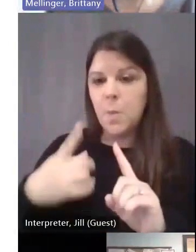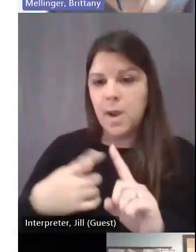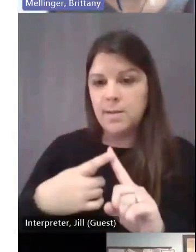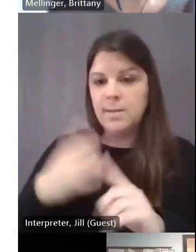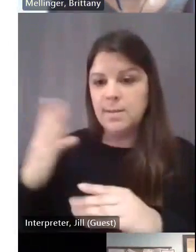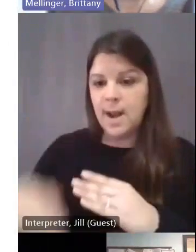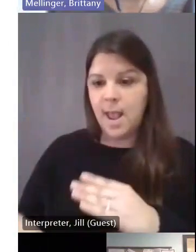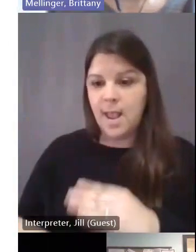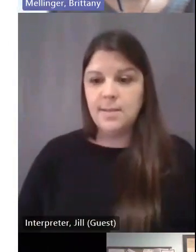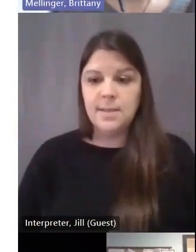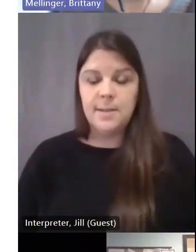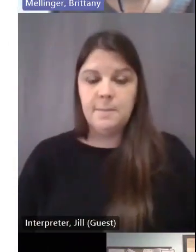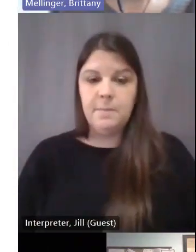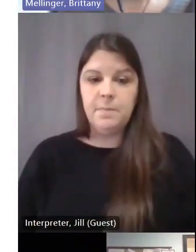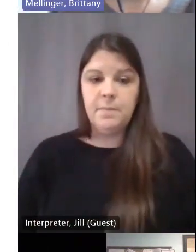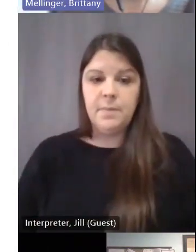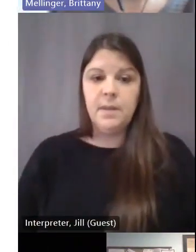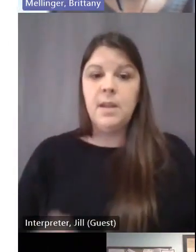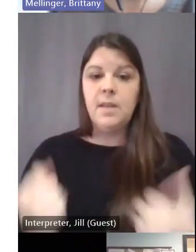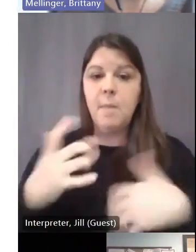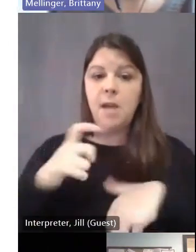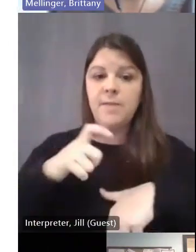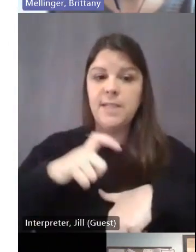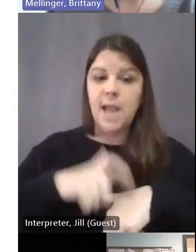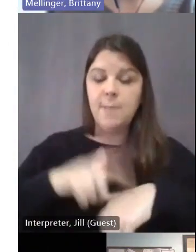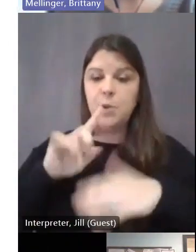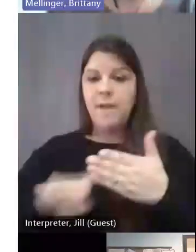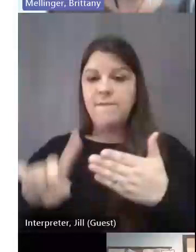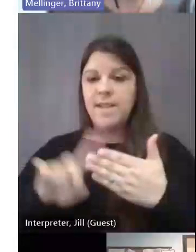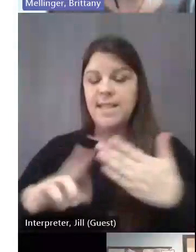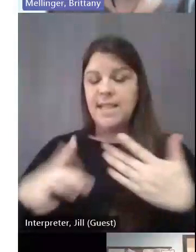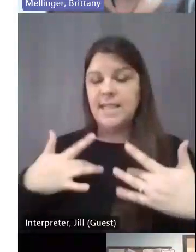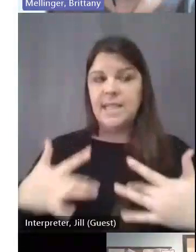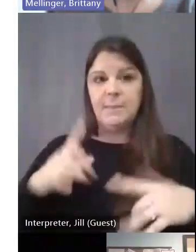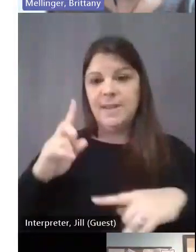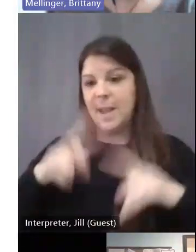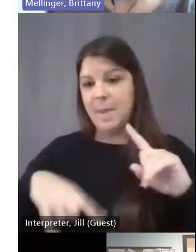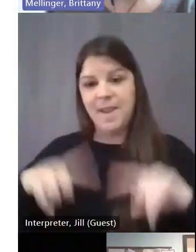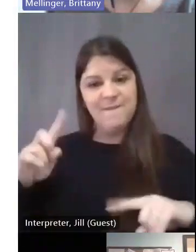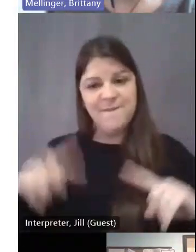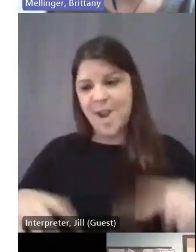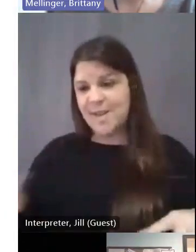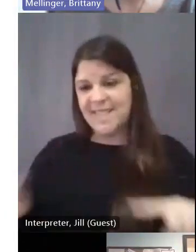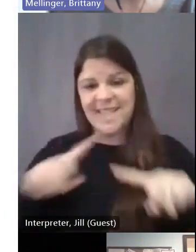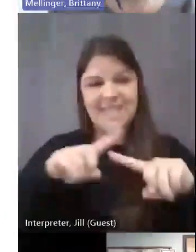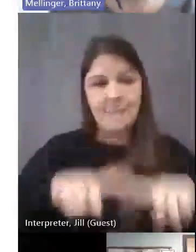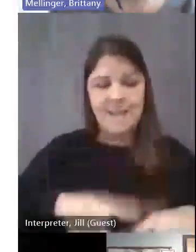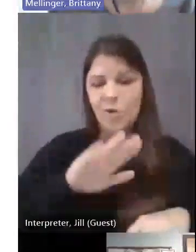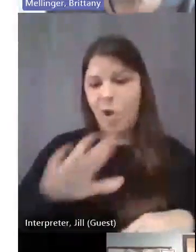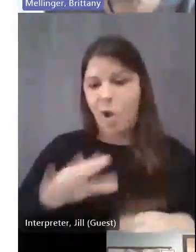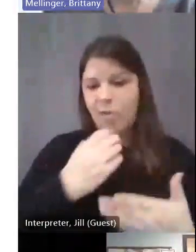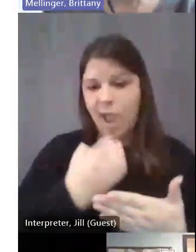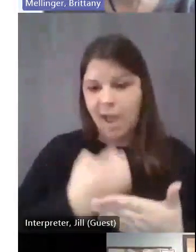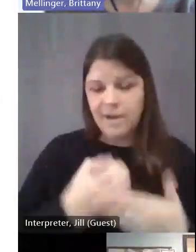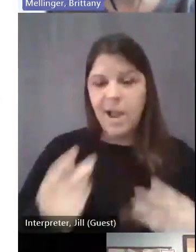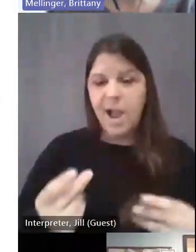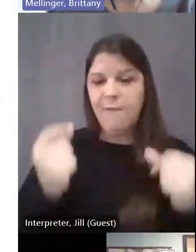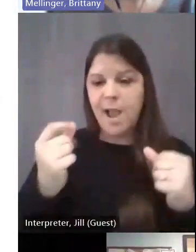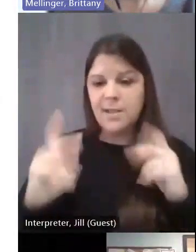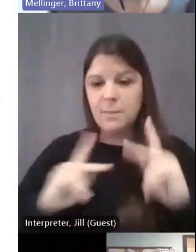end. And the amount of time it takes to investigate a case really does vary based on the evidence, based on how quickly